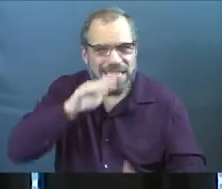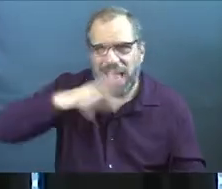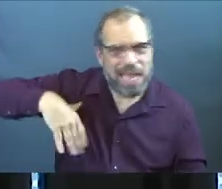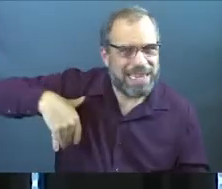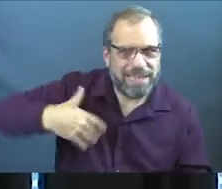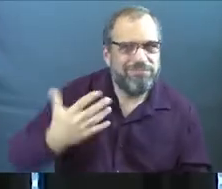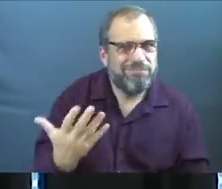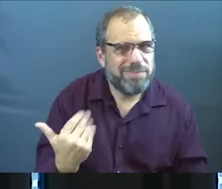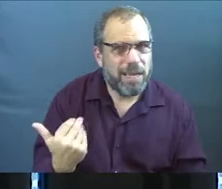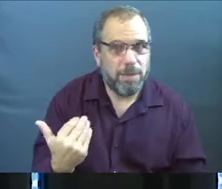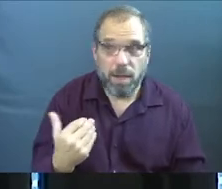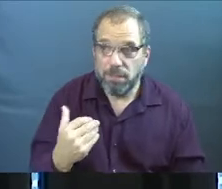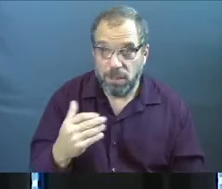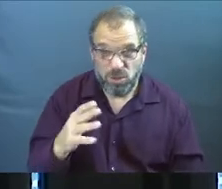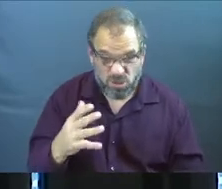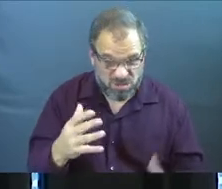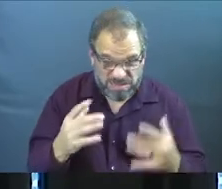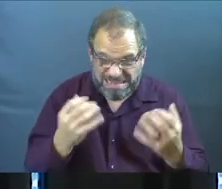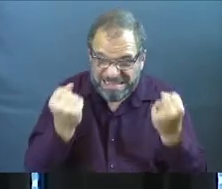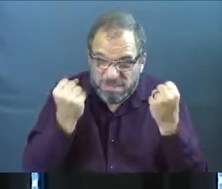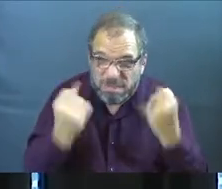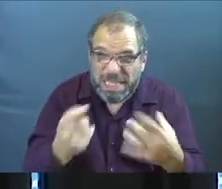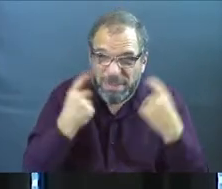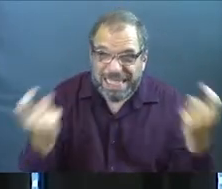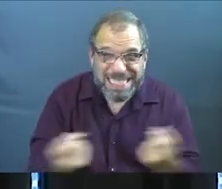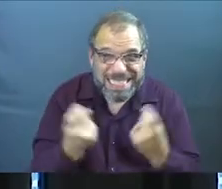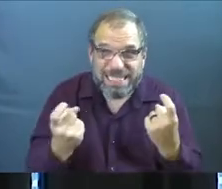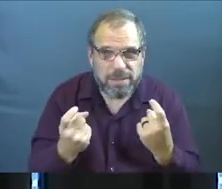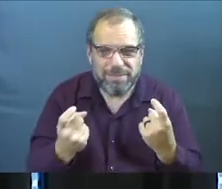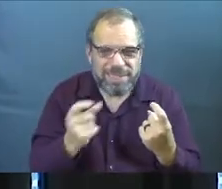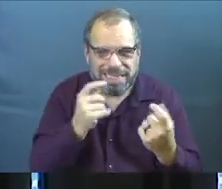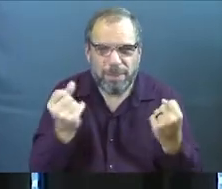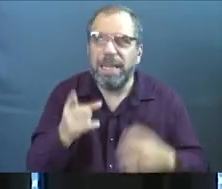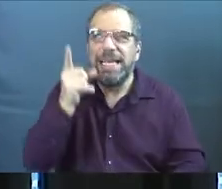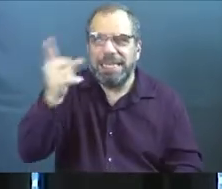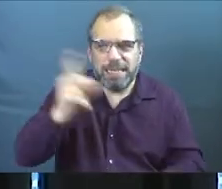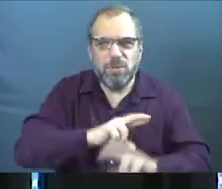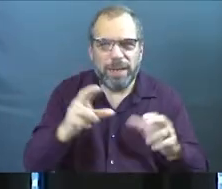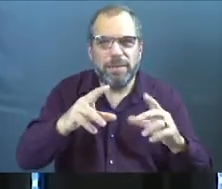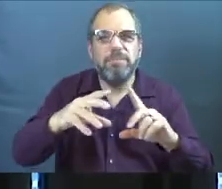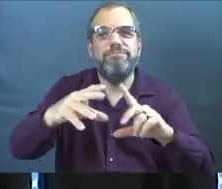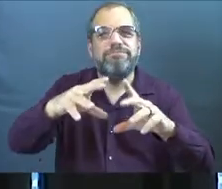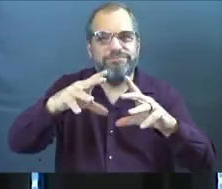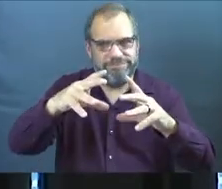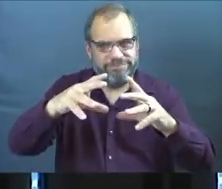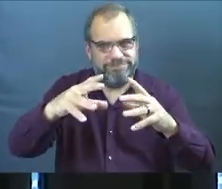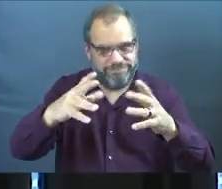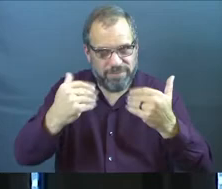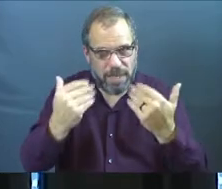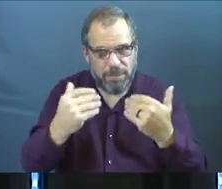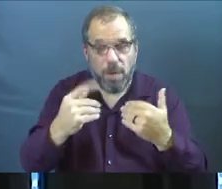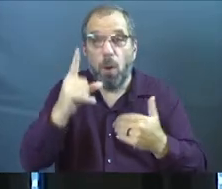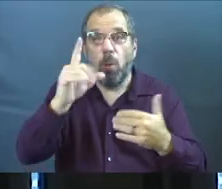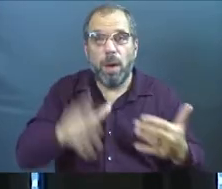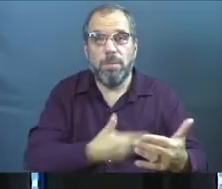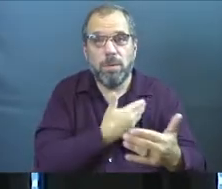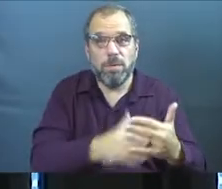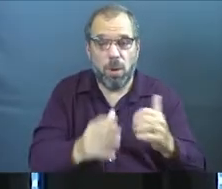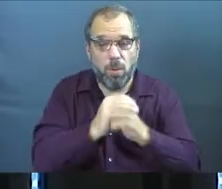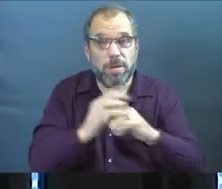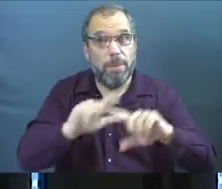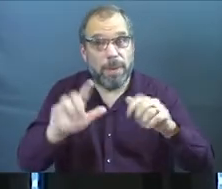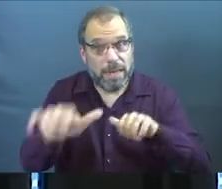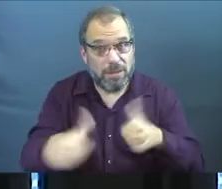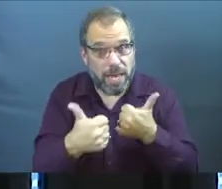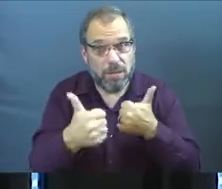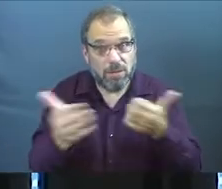late. You've never done too many wrongs. Today is a great opportunity because he's ready for you. We're going to sing one more song. We can worship, but I